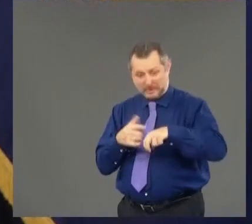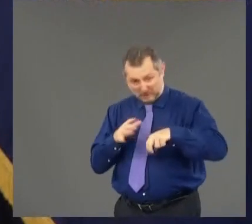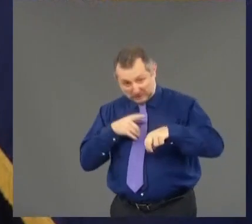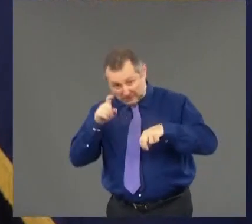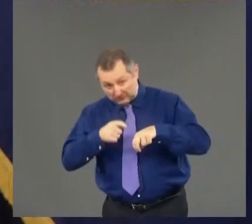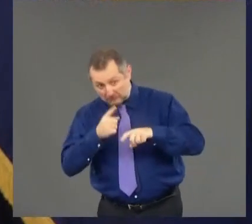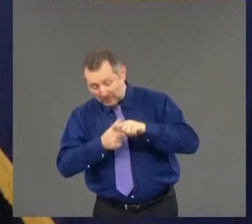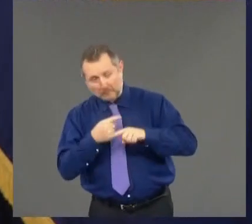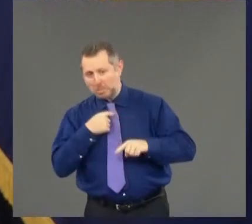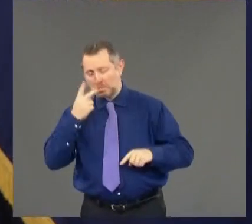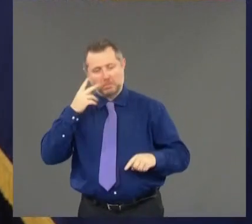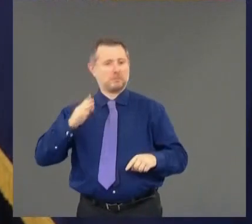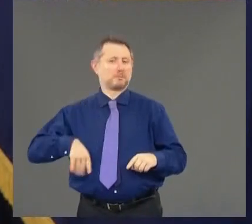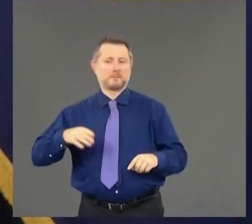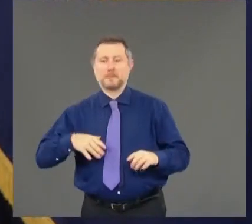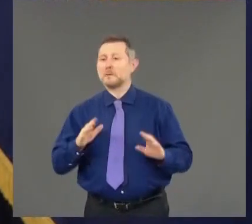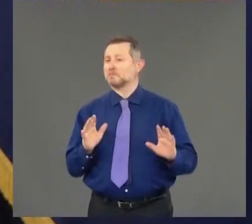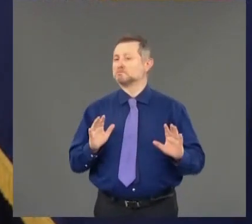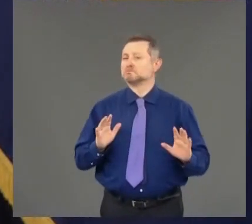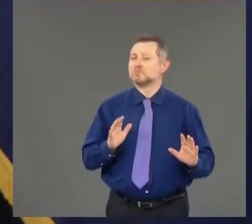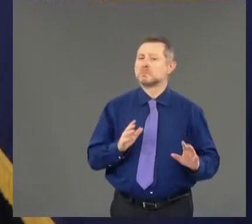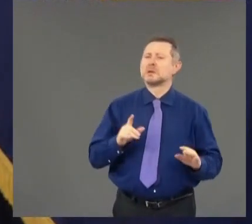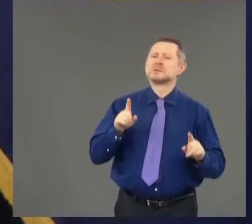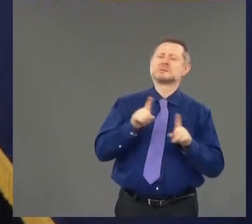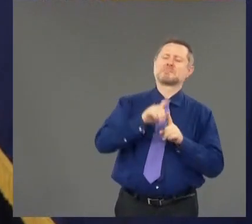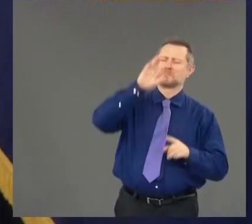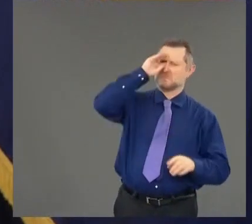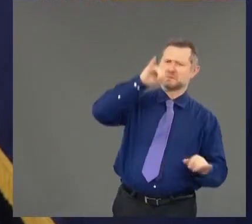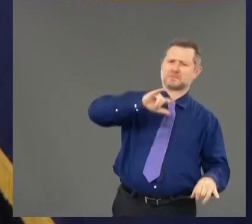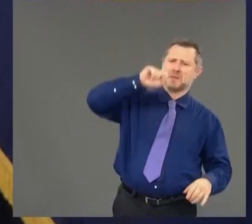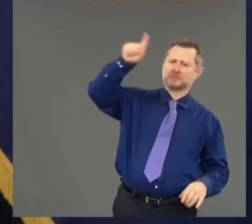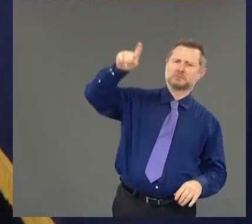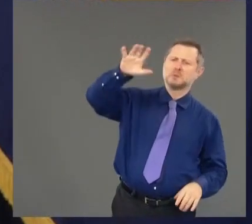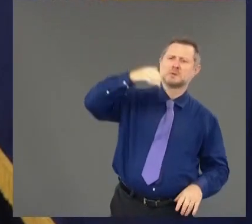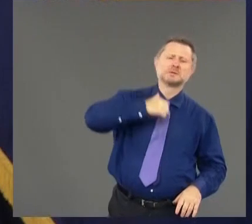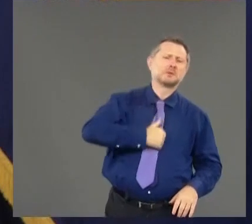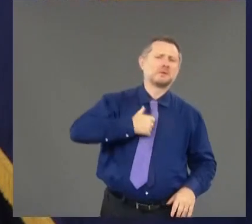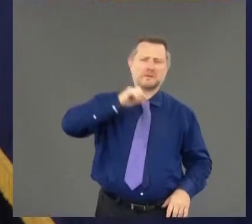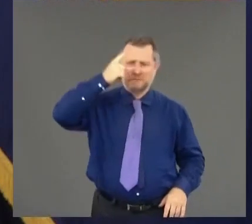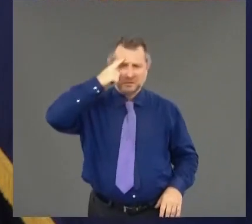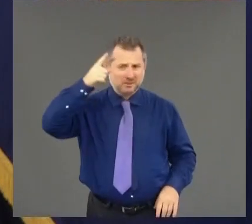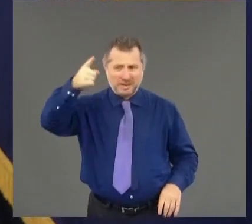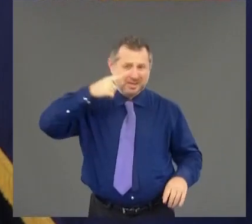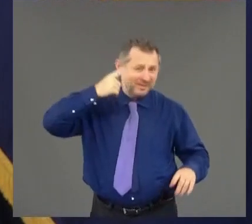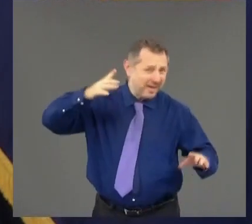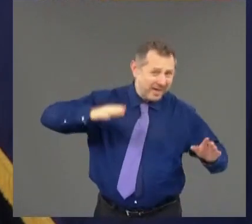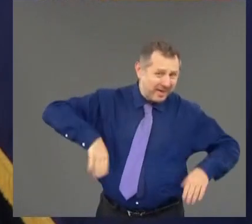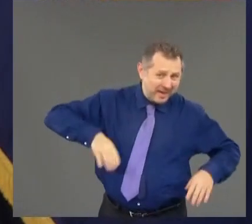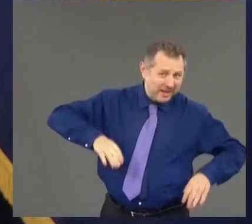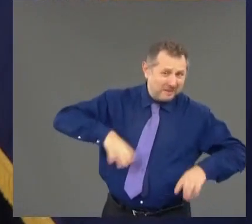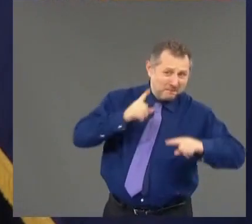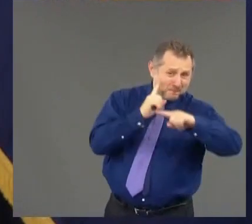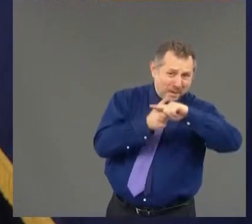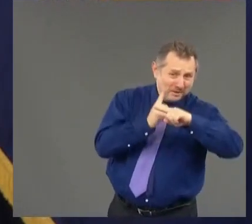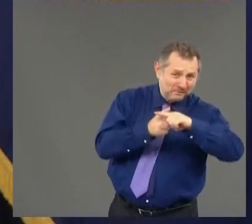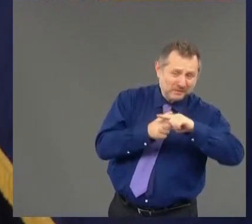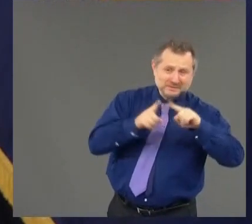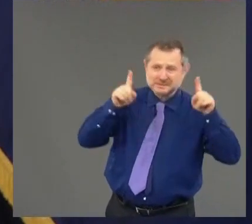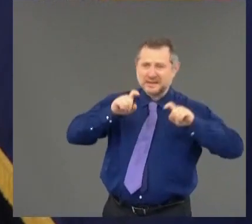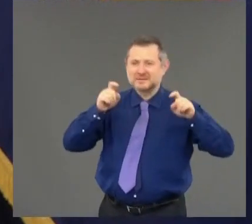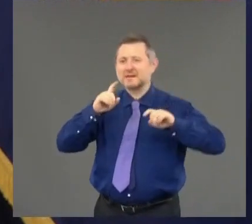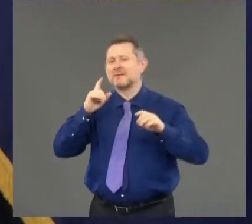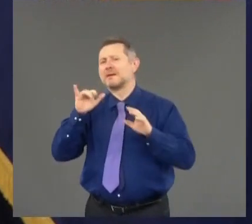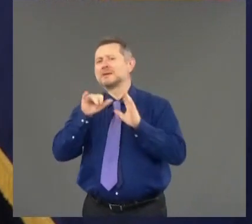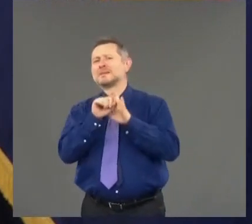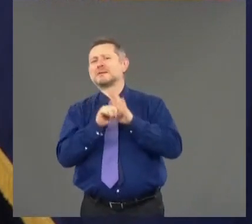Yes. But I'm sorry, Governor, just to follow up, you say that nobody's tested positive, but how many people